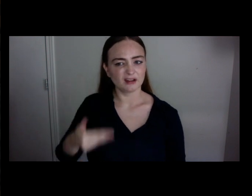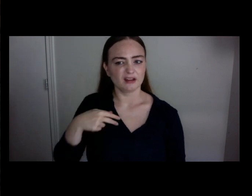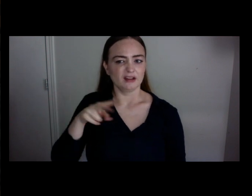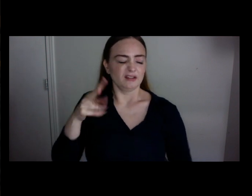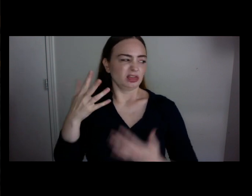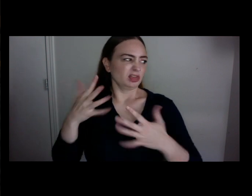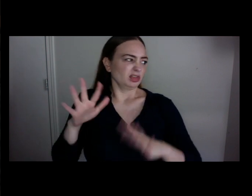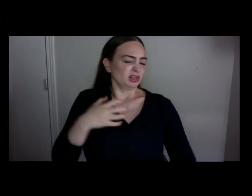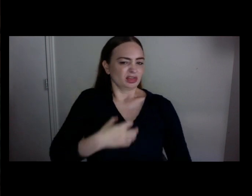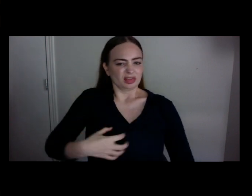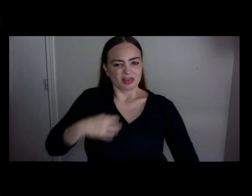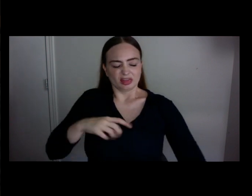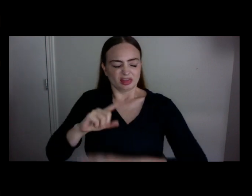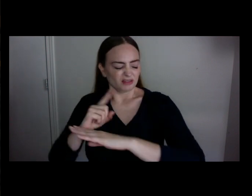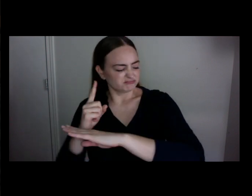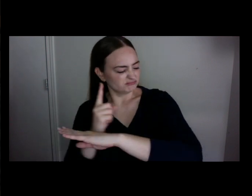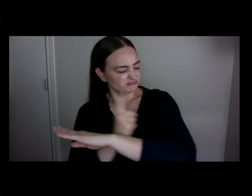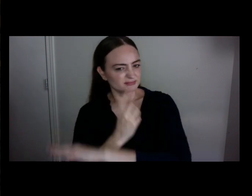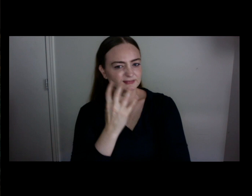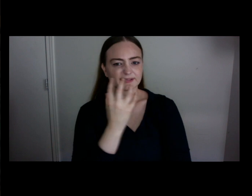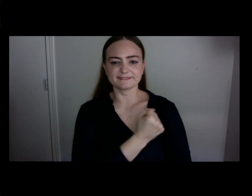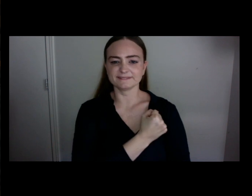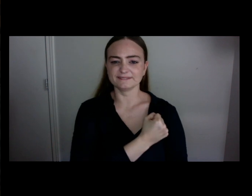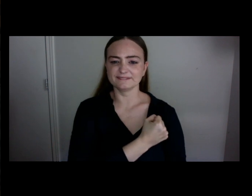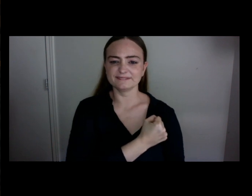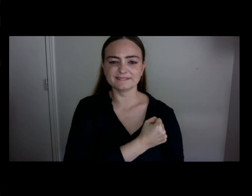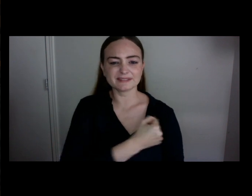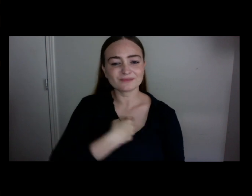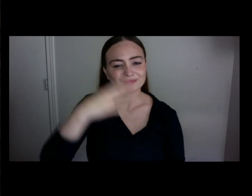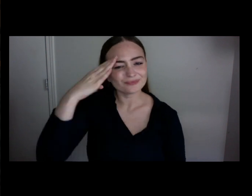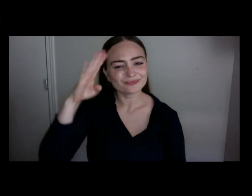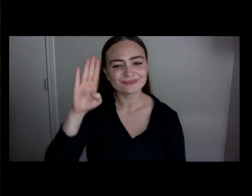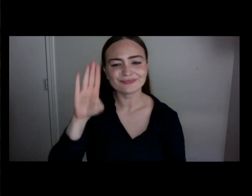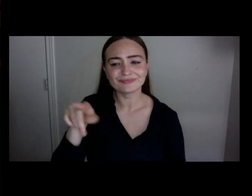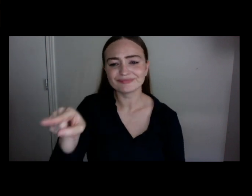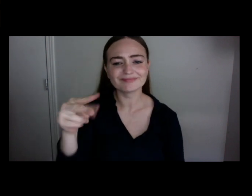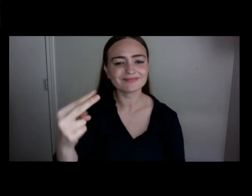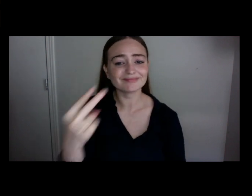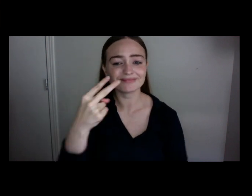defiance. I know that next to them, I just look like an